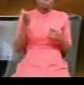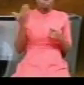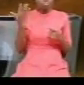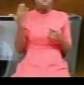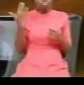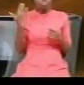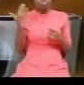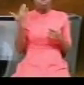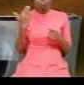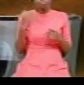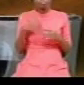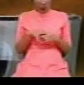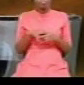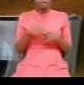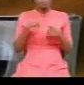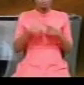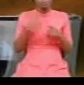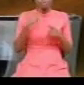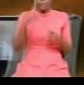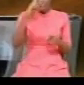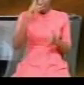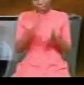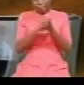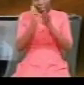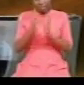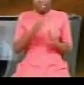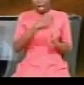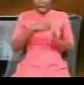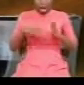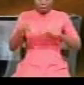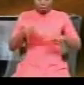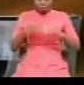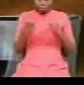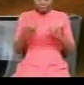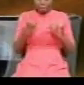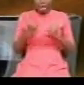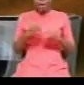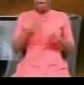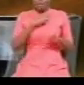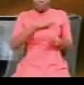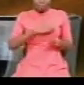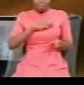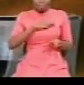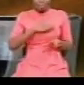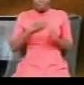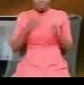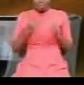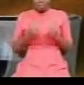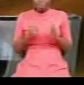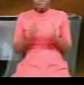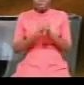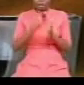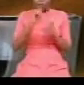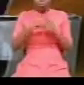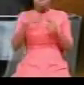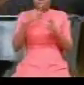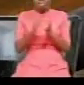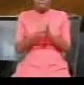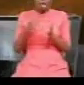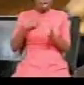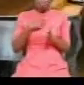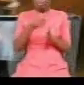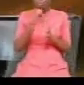past to the same, and do minister in the present. That's to say, we do